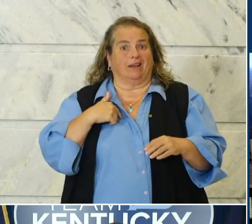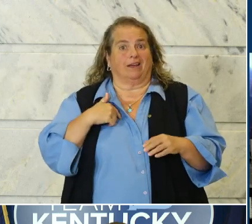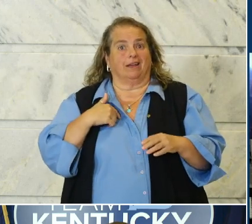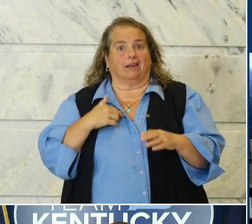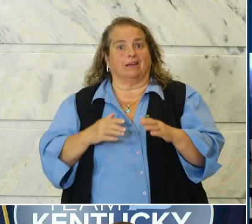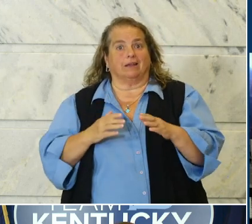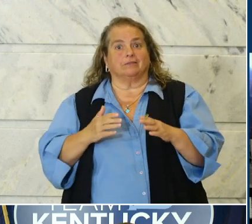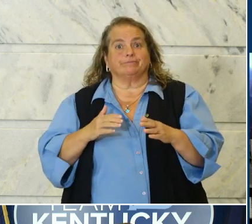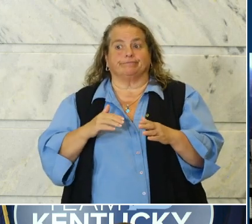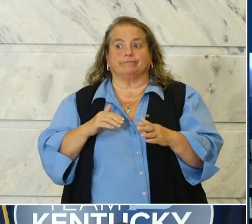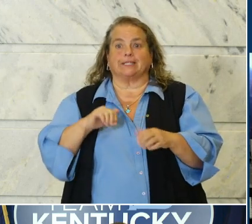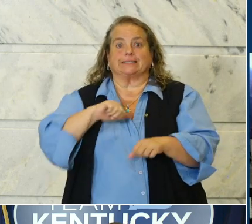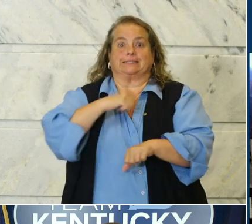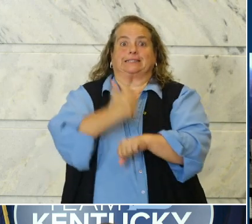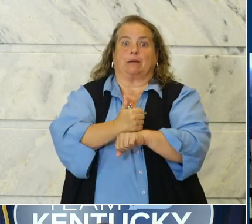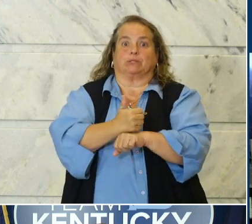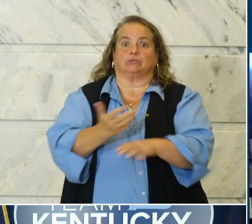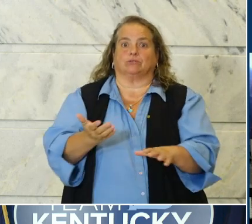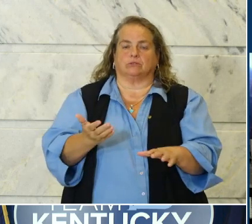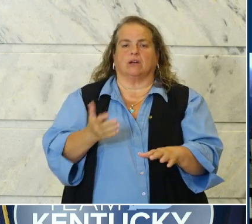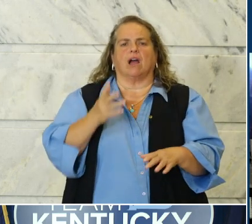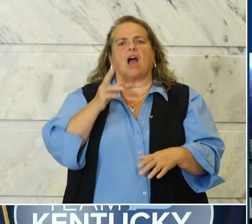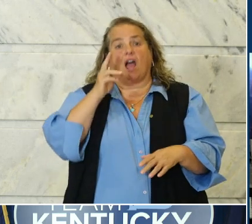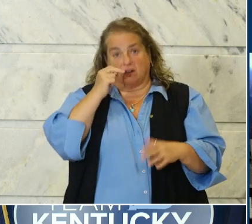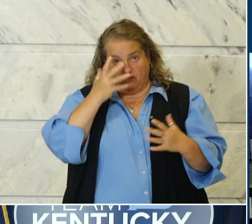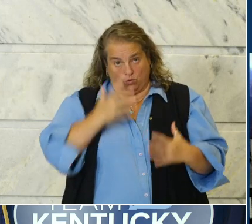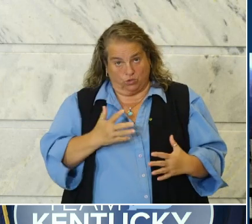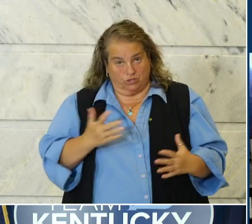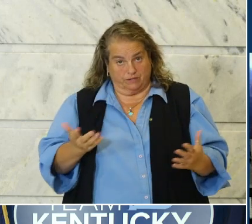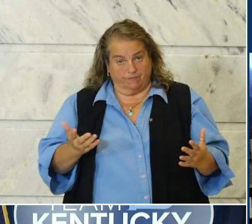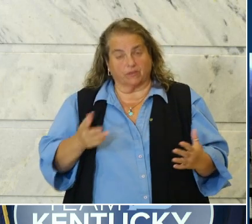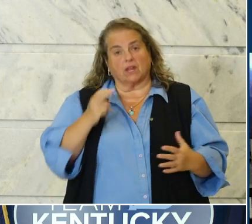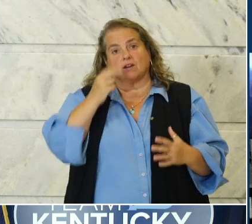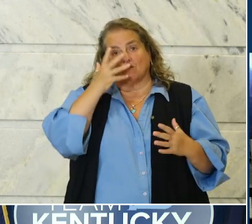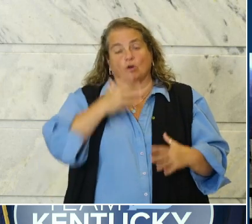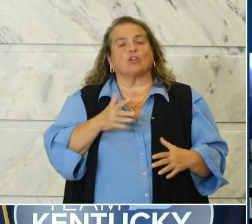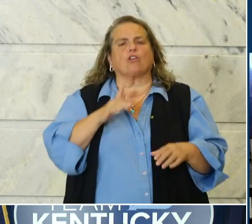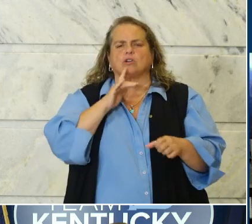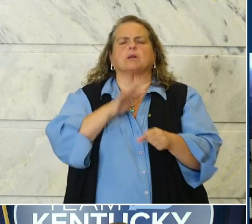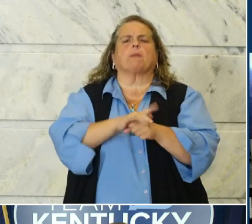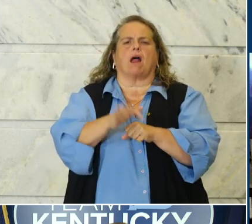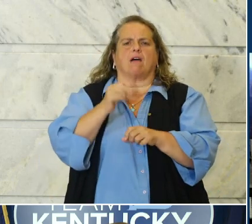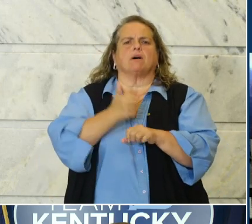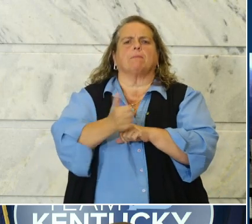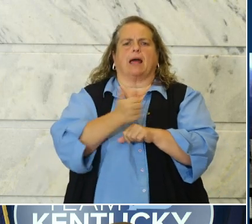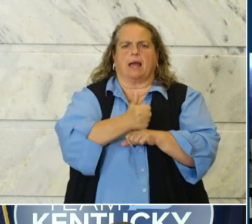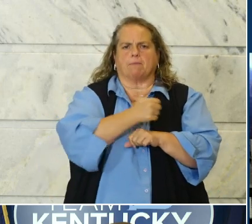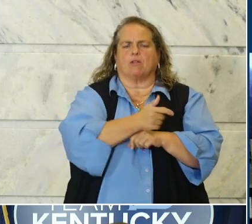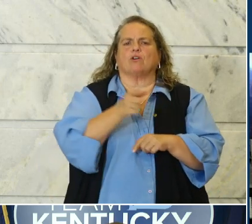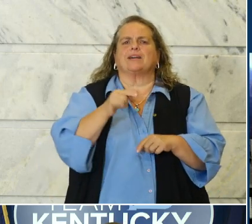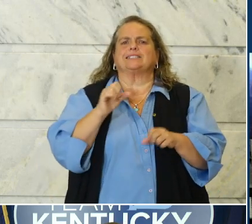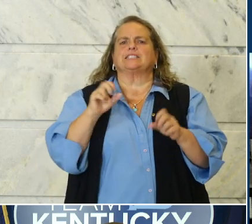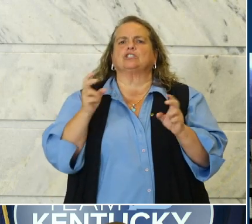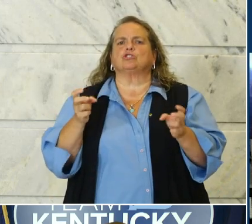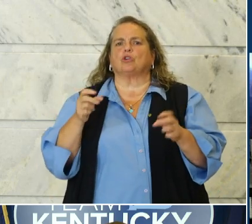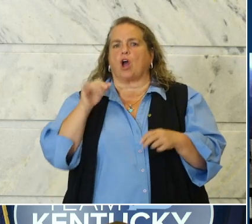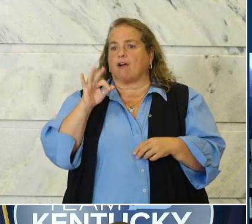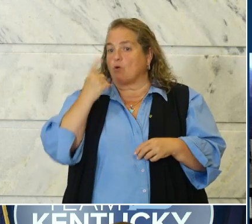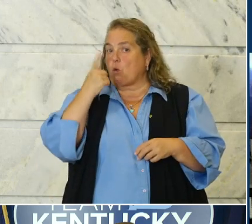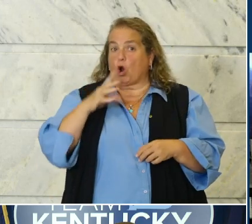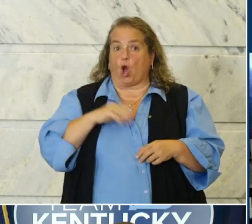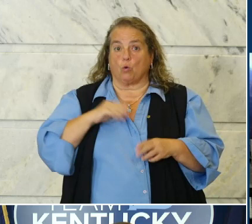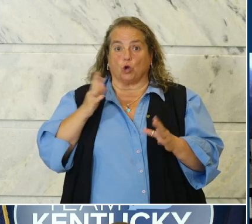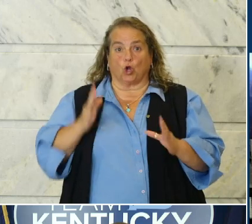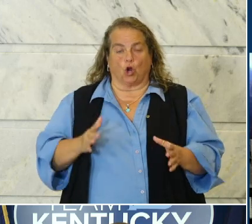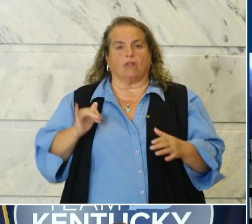it's unfortunate. It's unfortunate, and there's plenty of blame to go around. There's an issue of a proprietor or owner that would